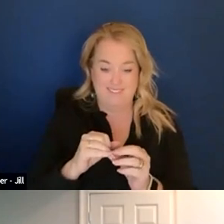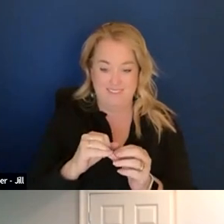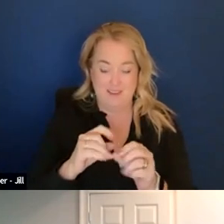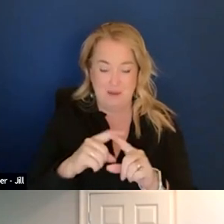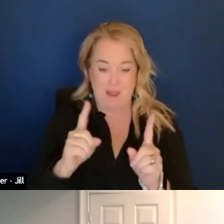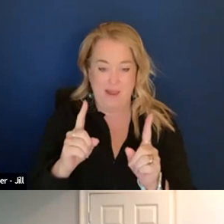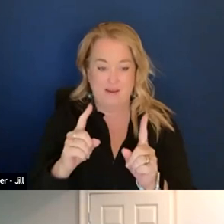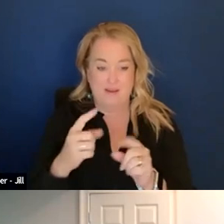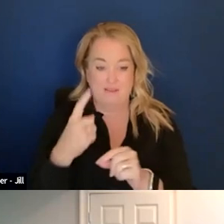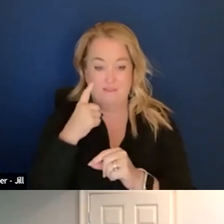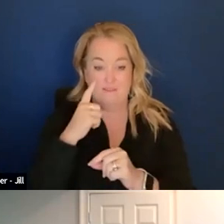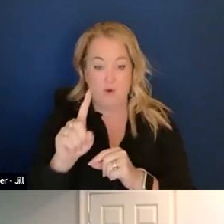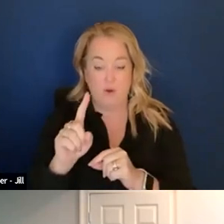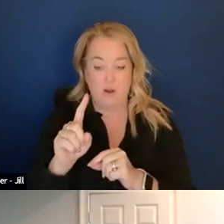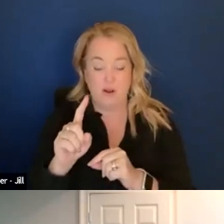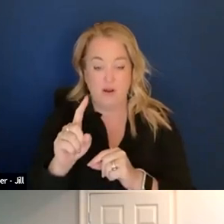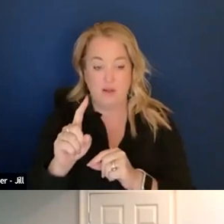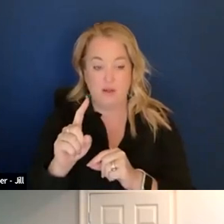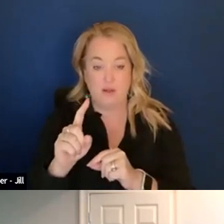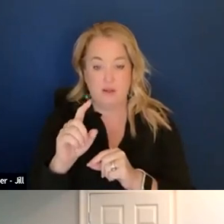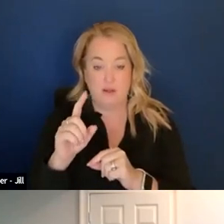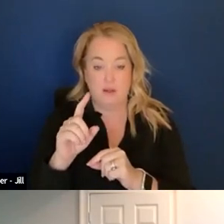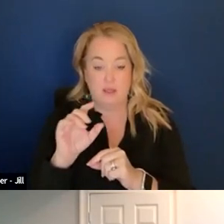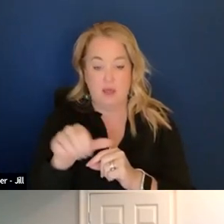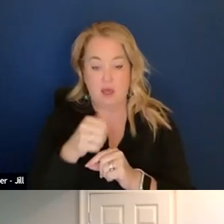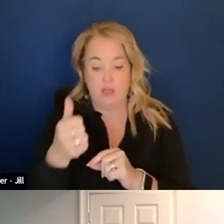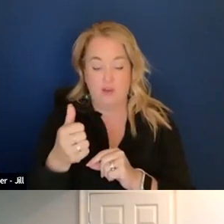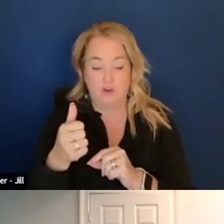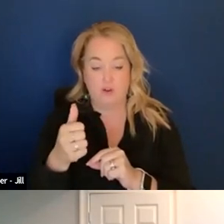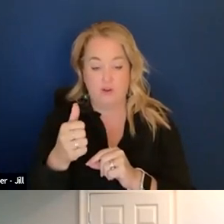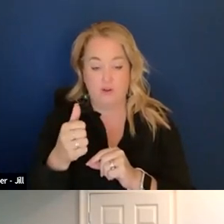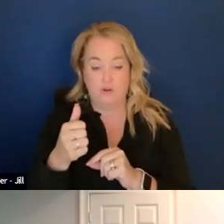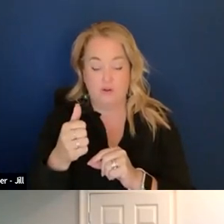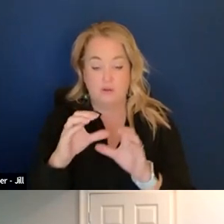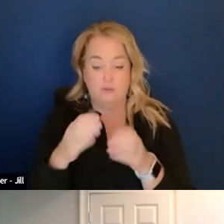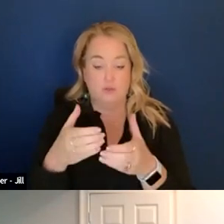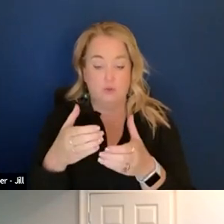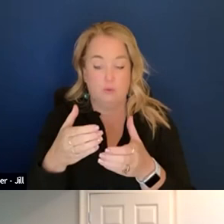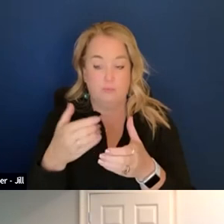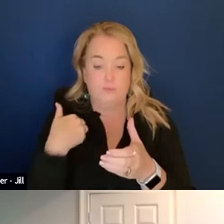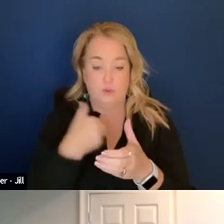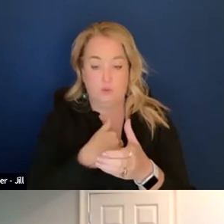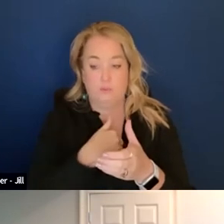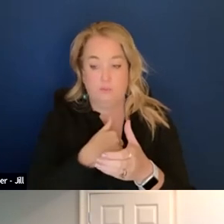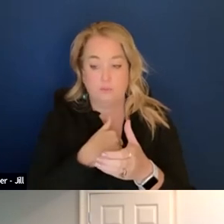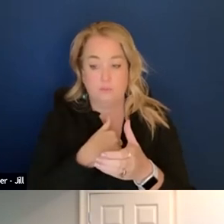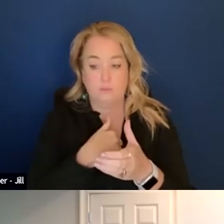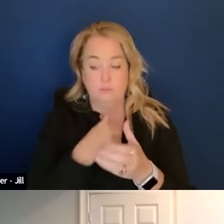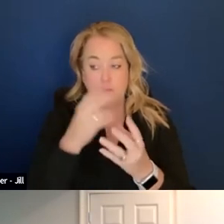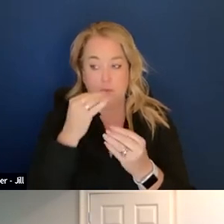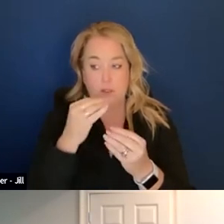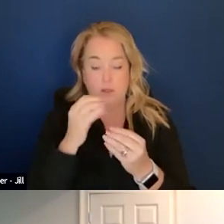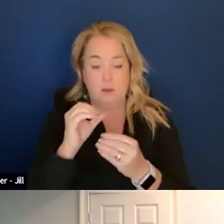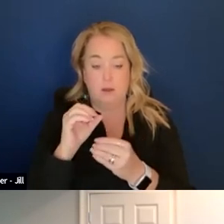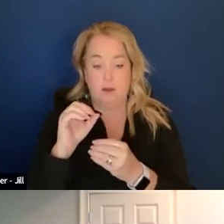But for that task group or task force, we looking at just really